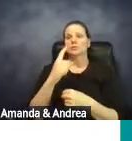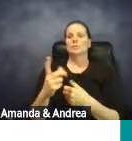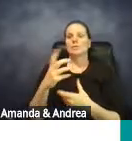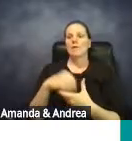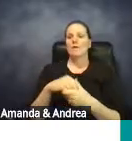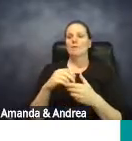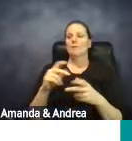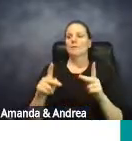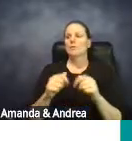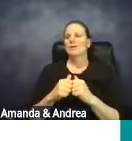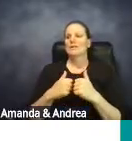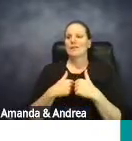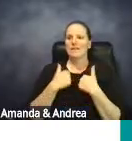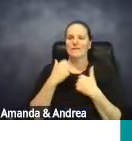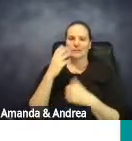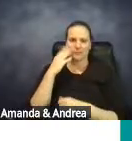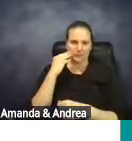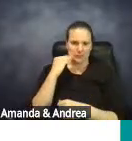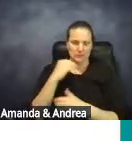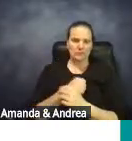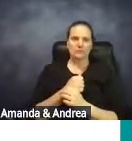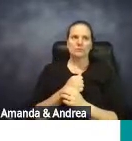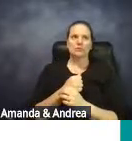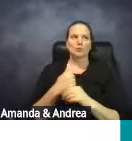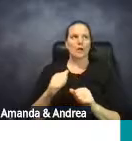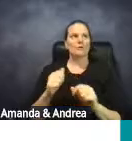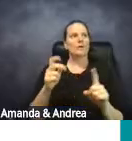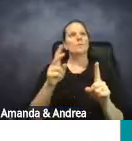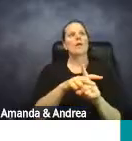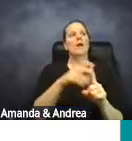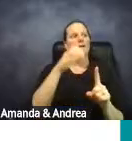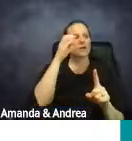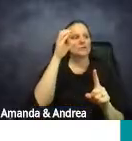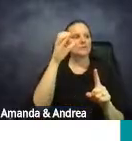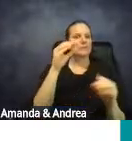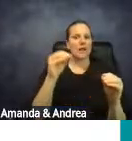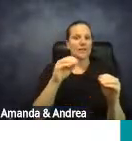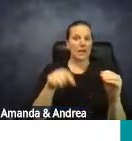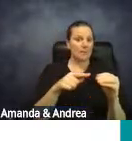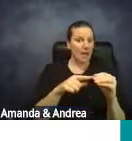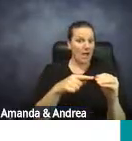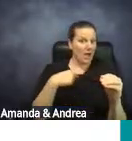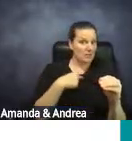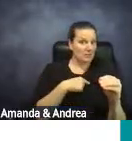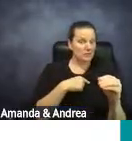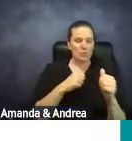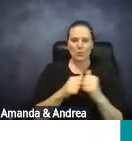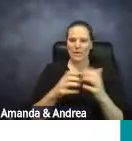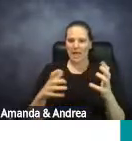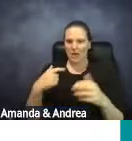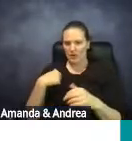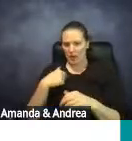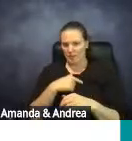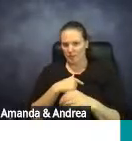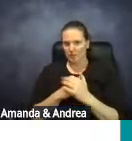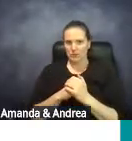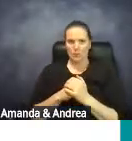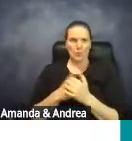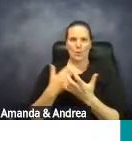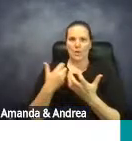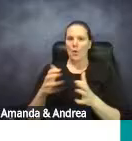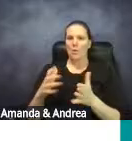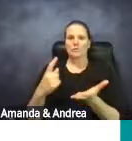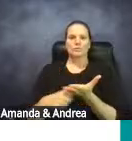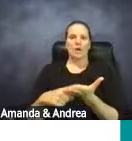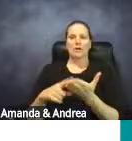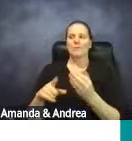lived experiences, really trying to apply this concept of nothing about us without us. We don't want to speak on behalf